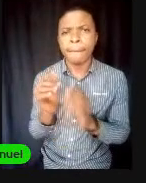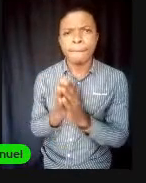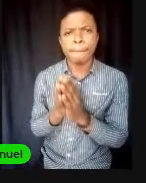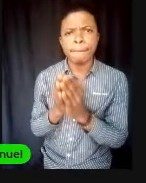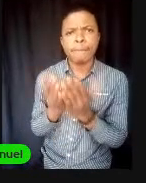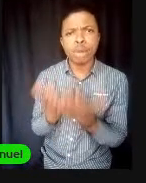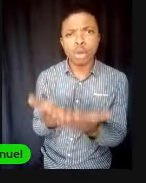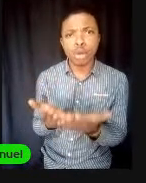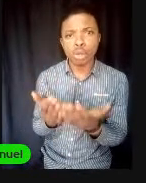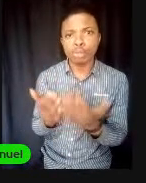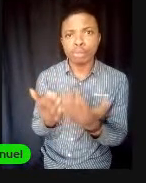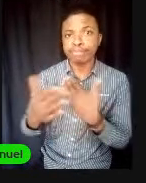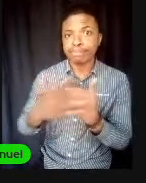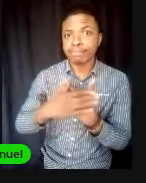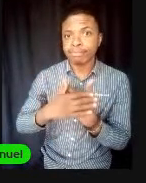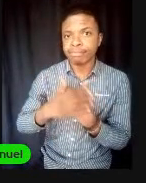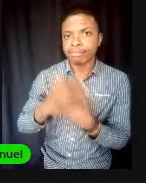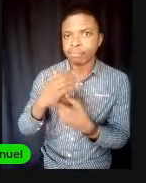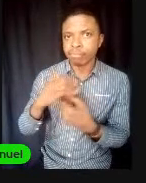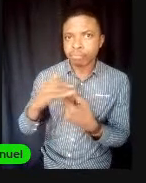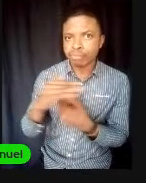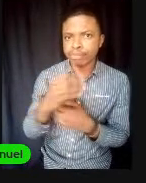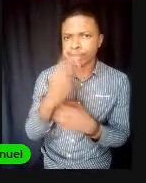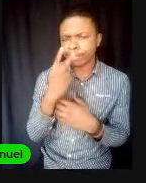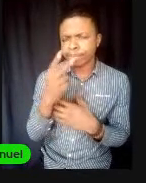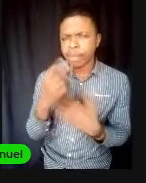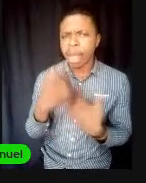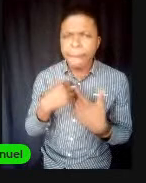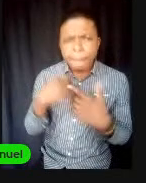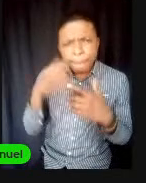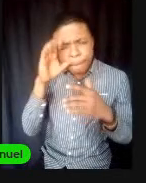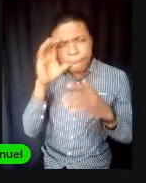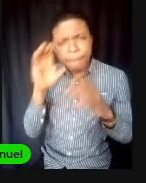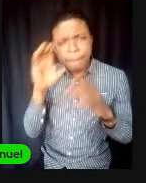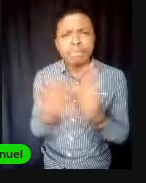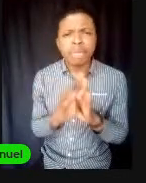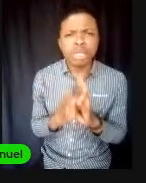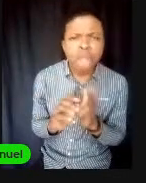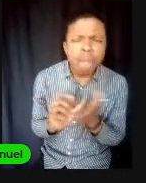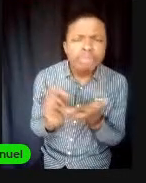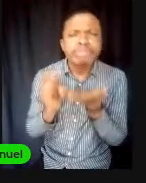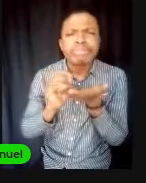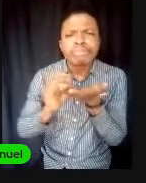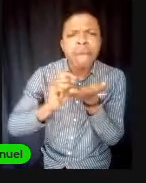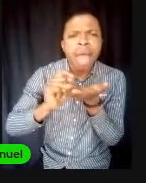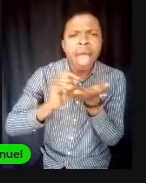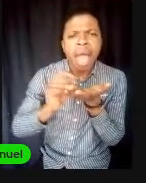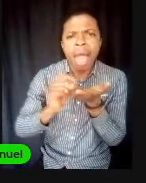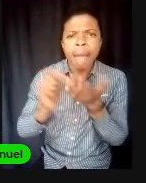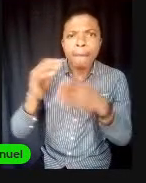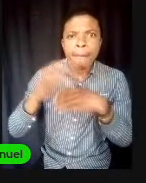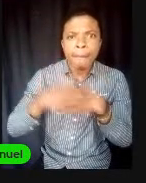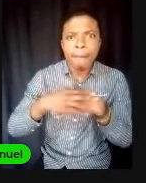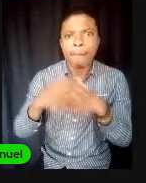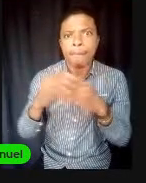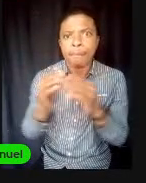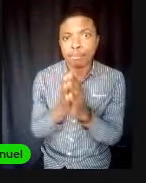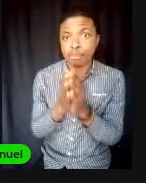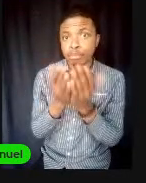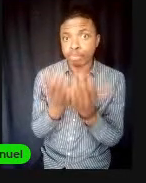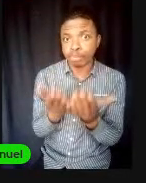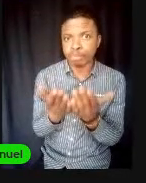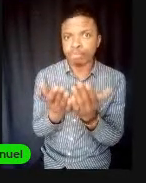and text and everything on it. That is a book. That cover was designed. These things are